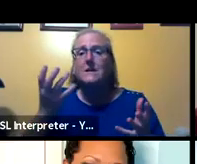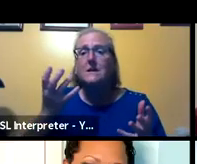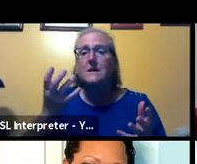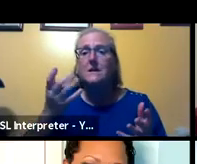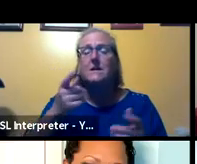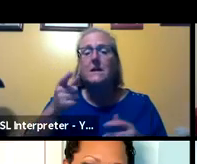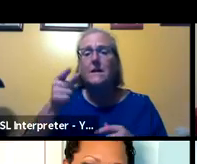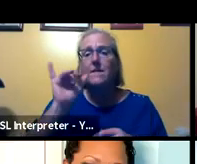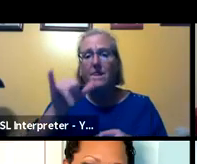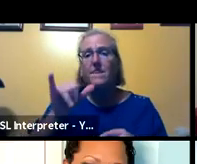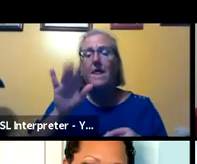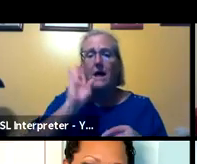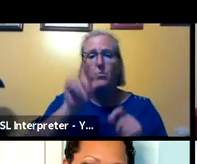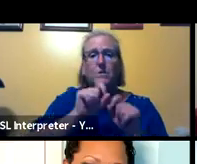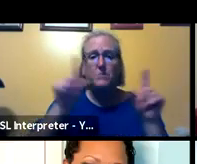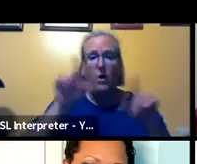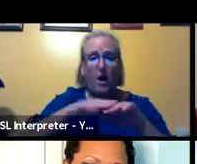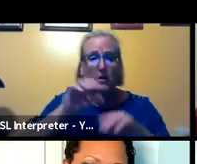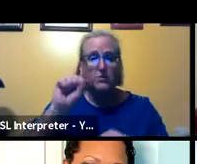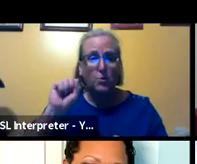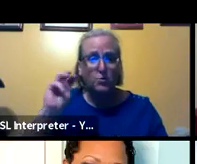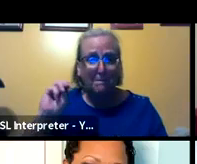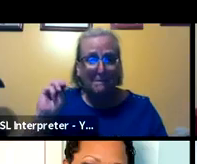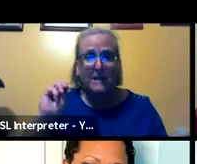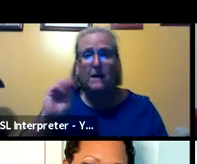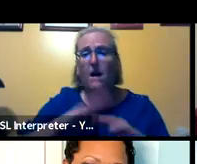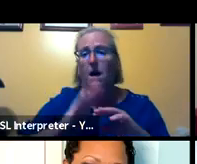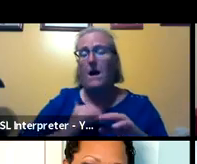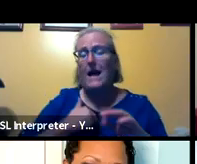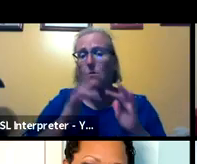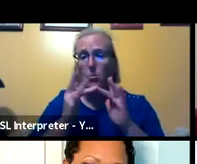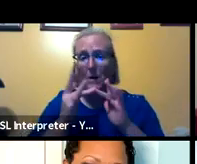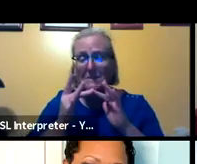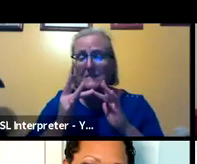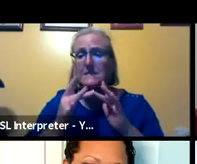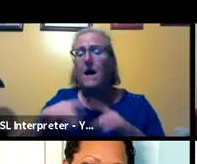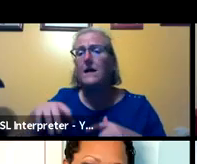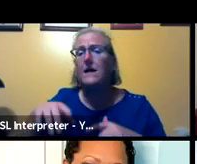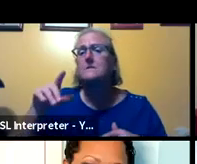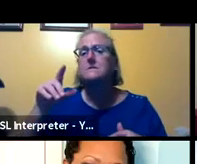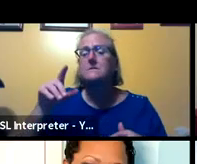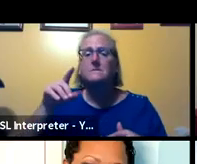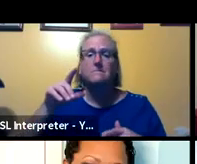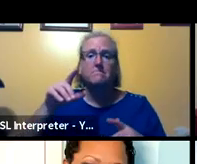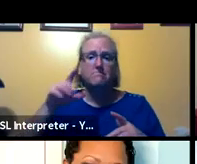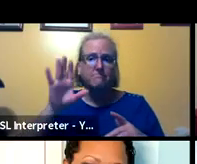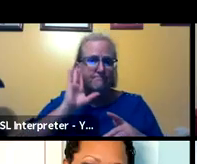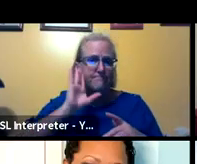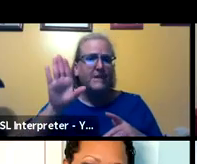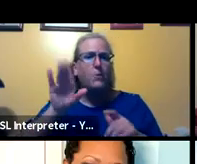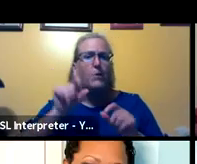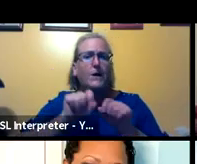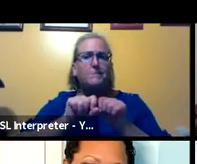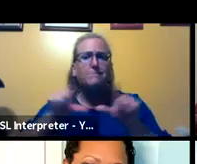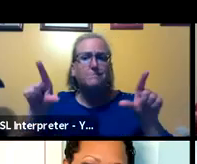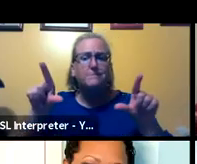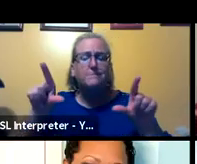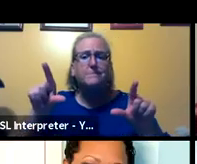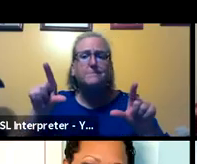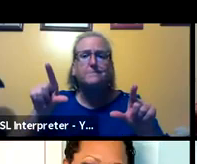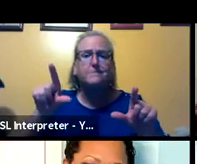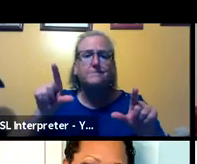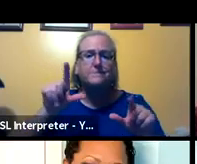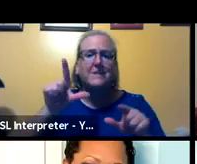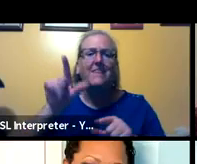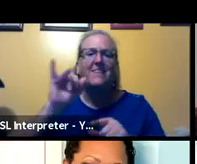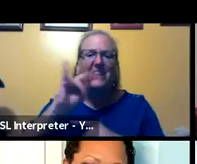It will be put out on social media, on our website. It'll be pushed out through a link